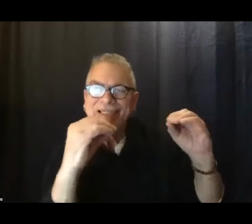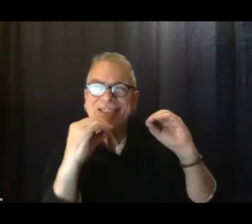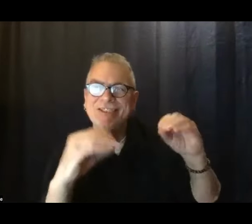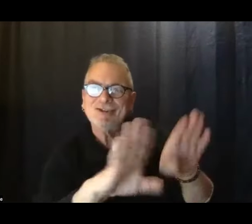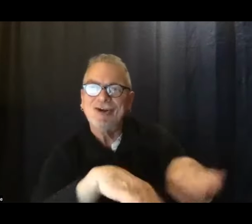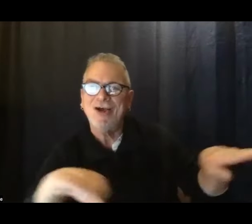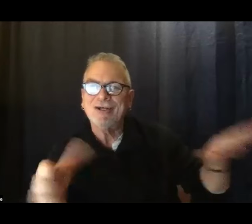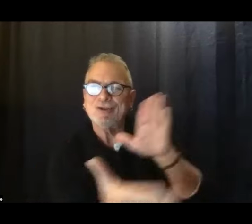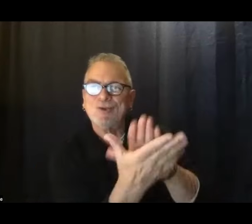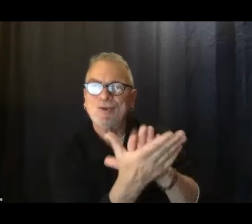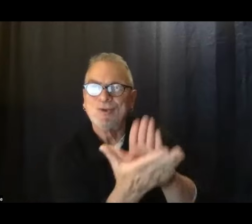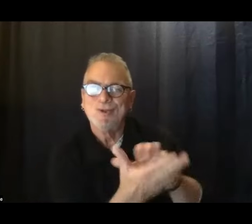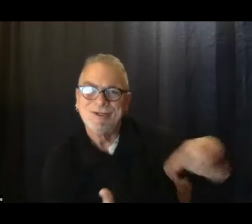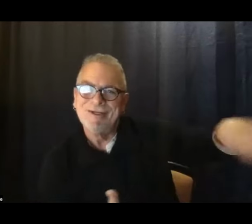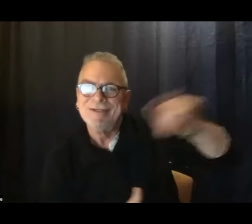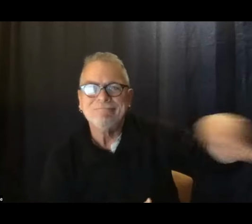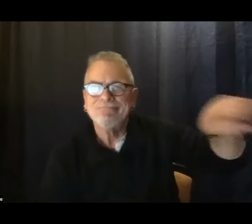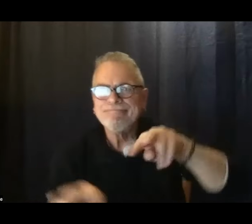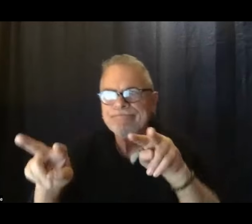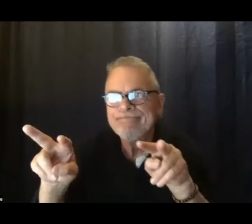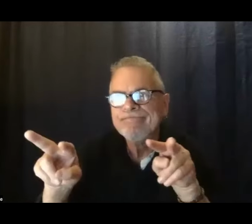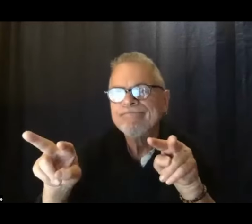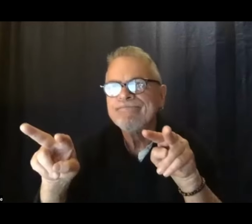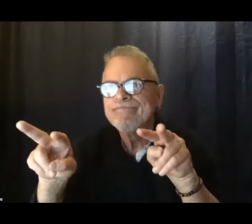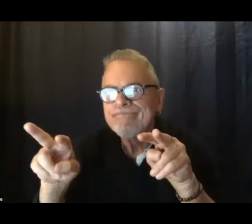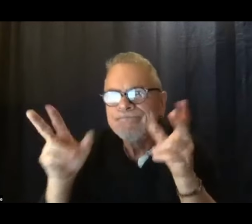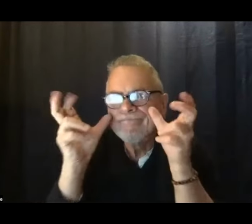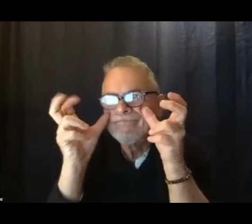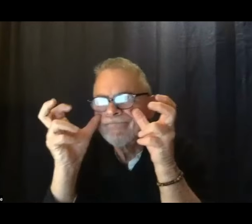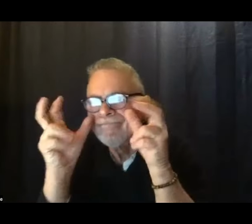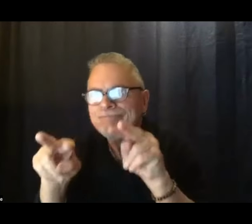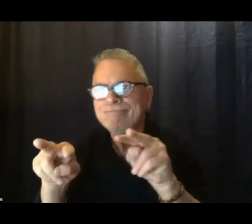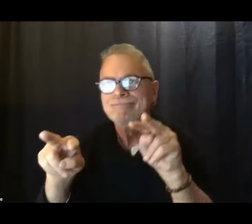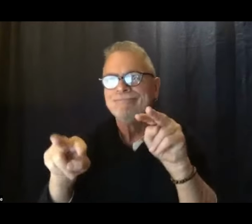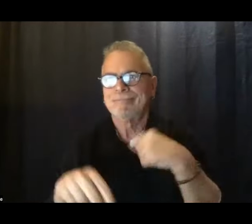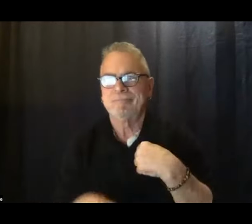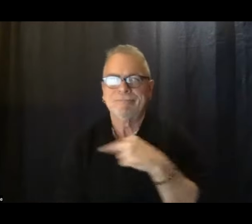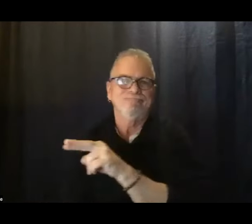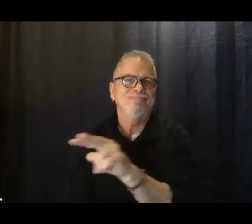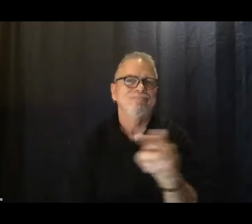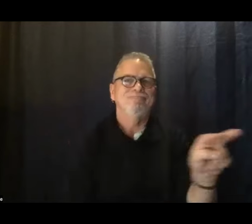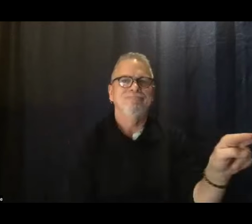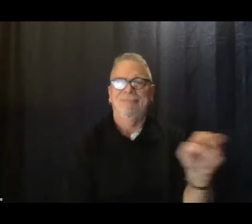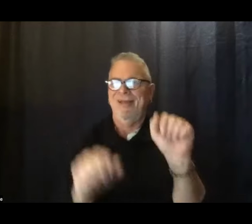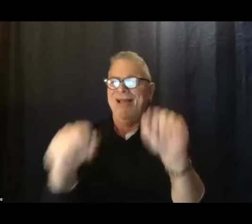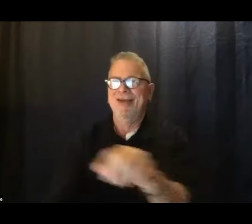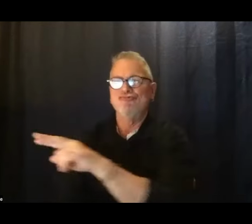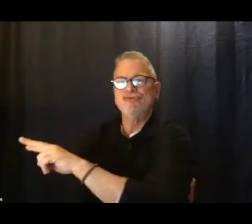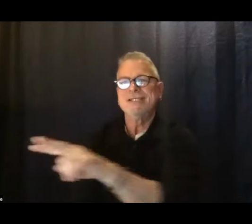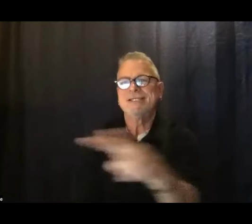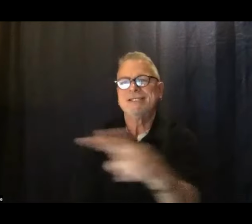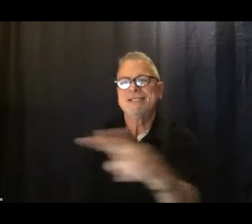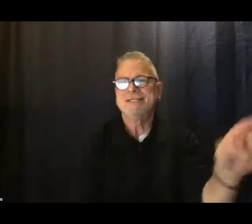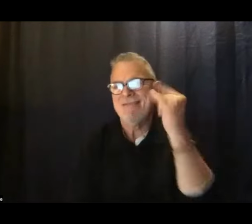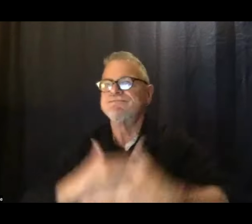you started with English. Start with your reception of it rather than your production of it. So that's the same thing I tell all the